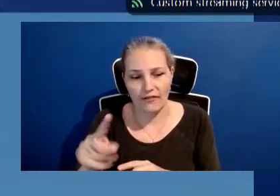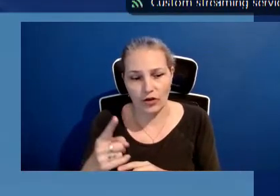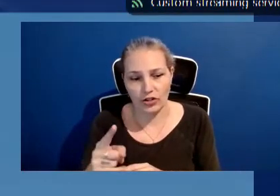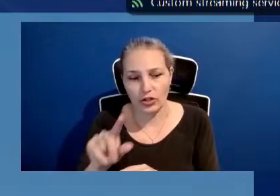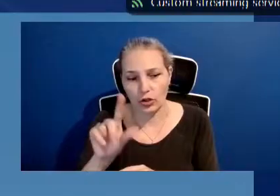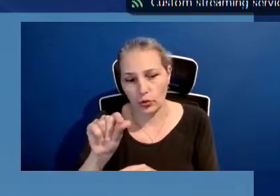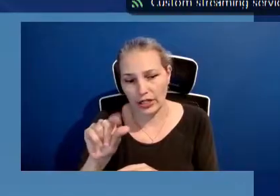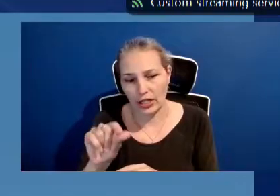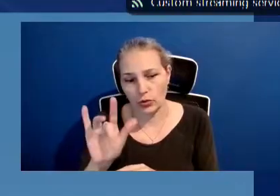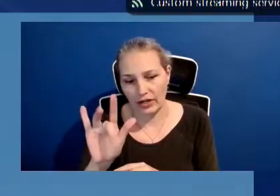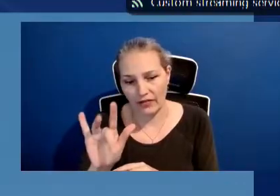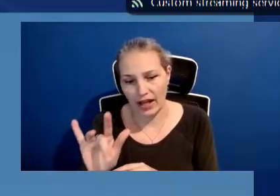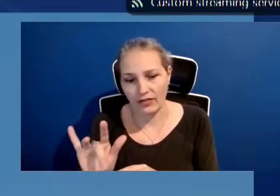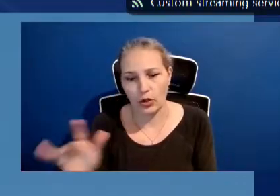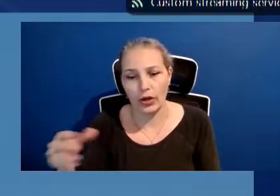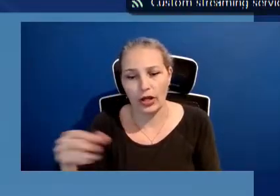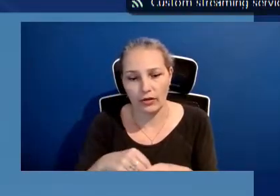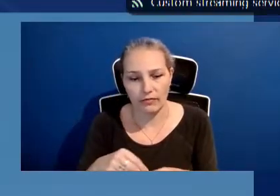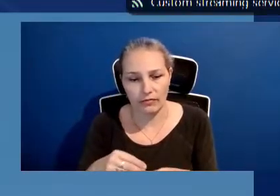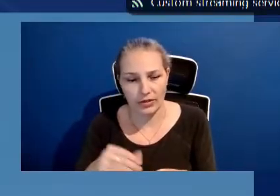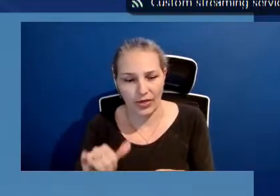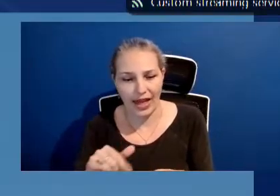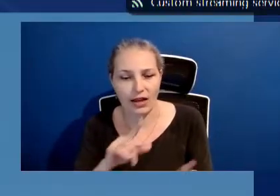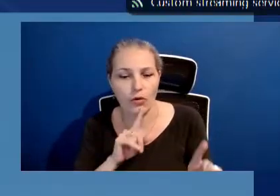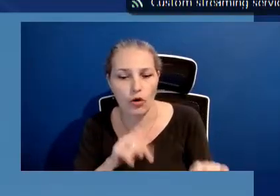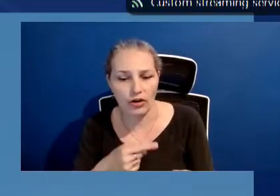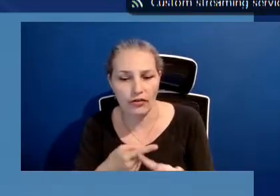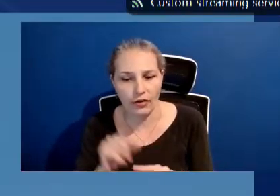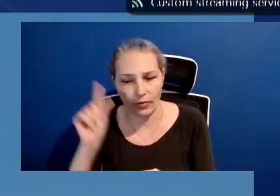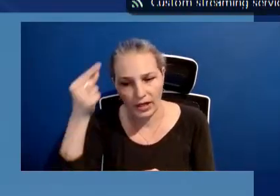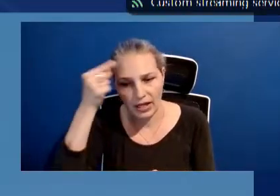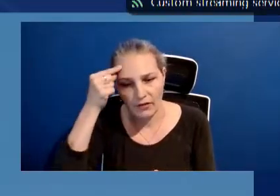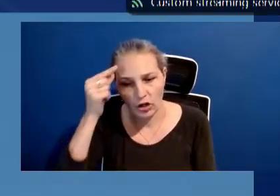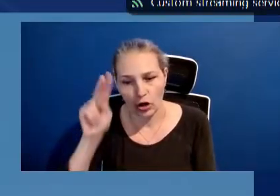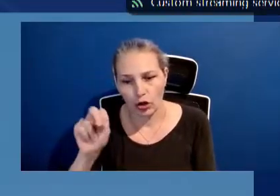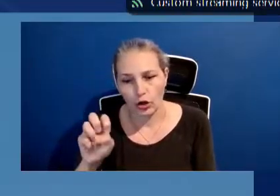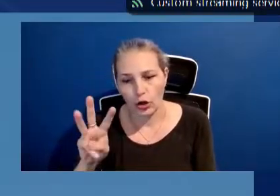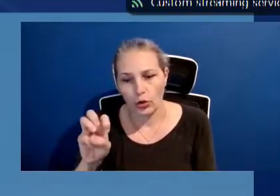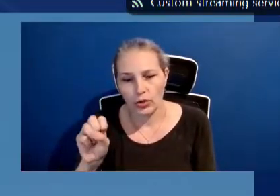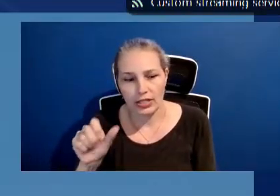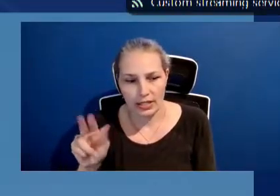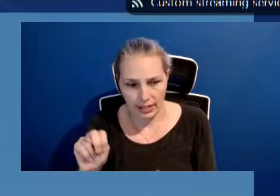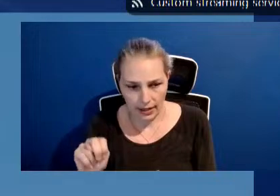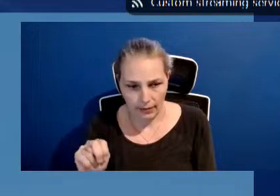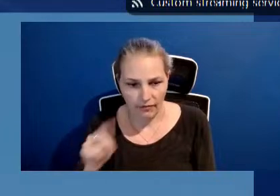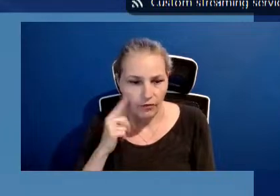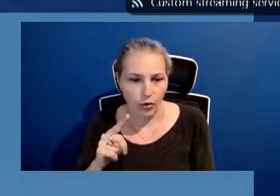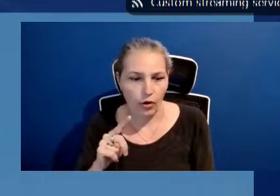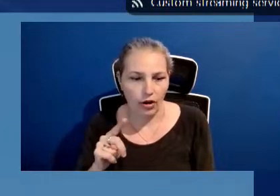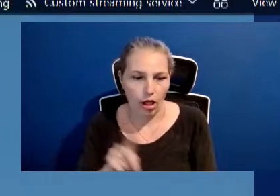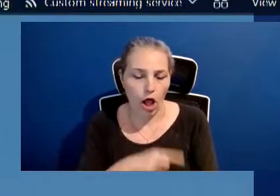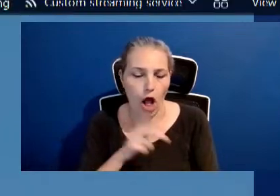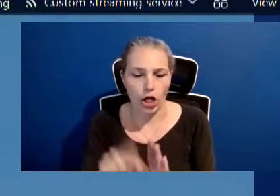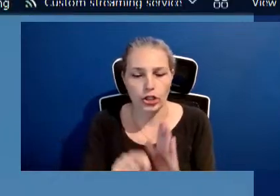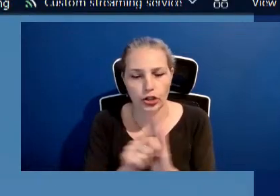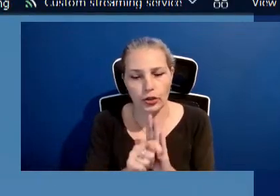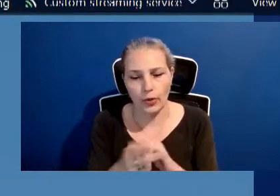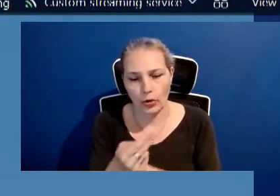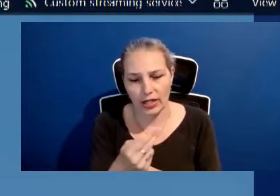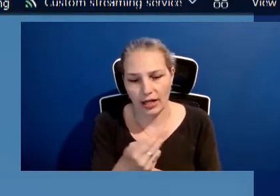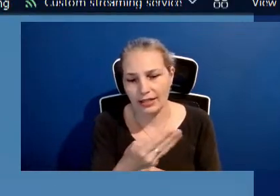motels extends some of those protections to October 1st. So if you were displaced and are living in a